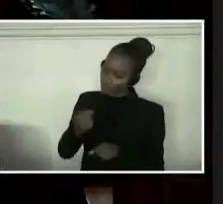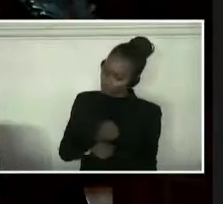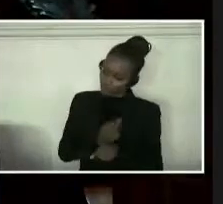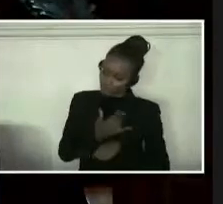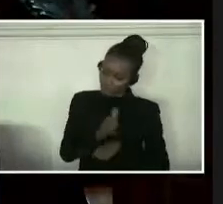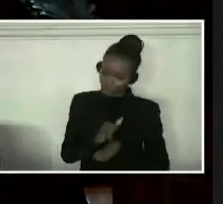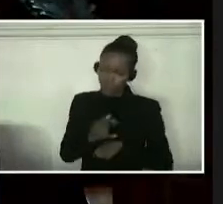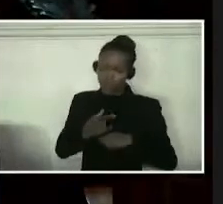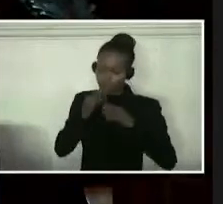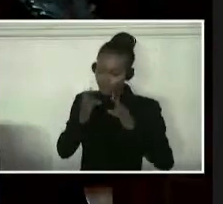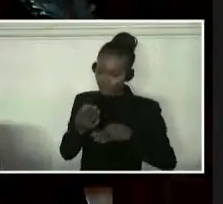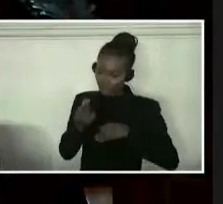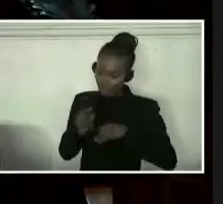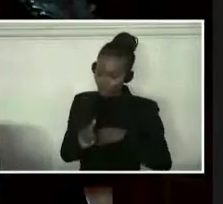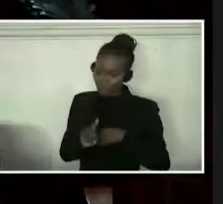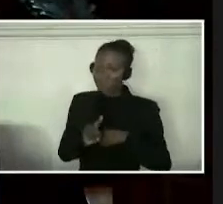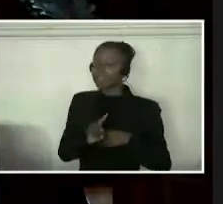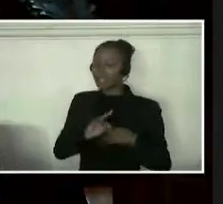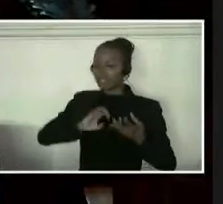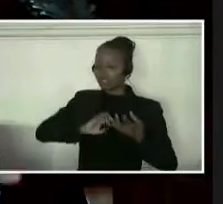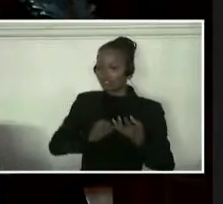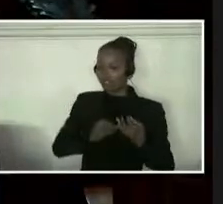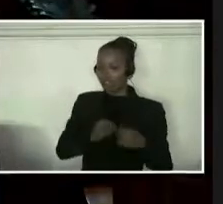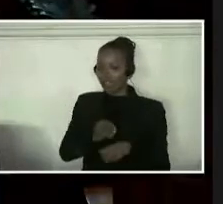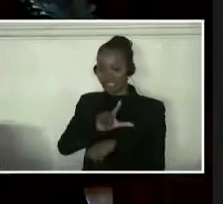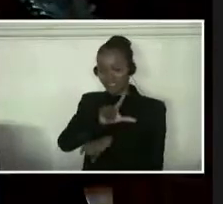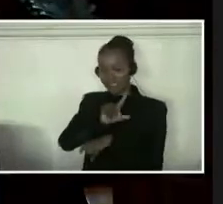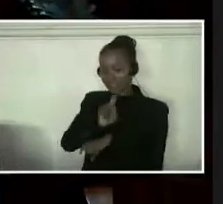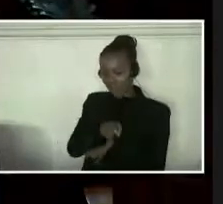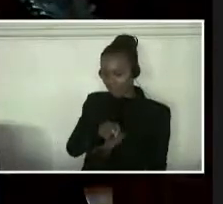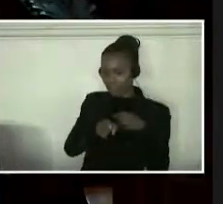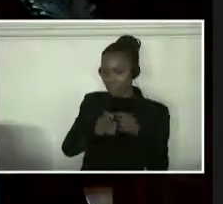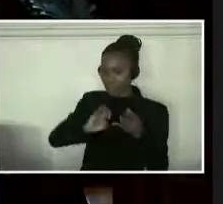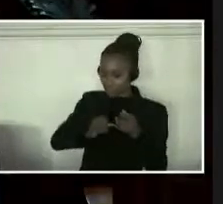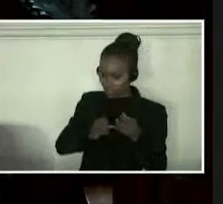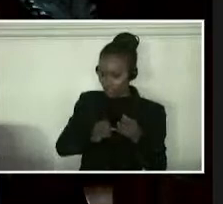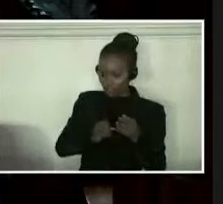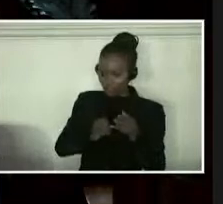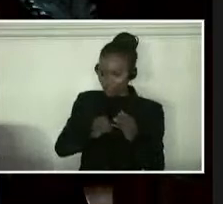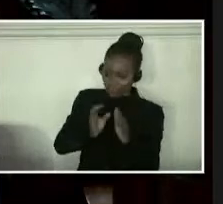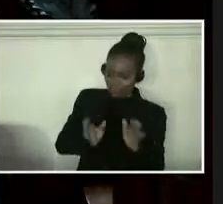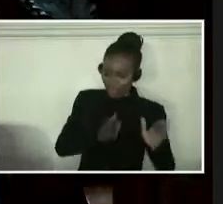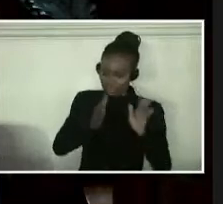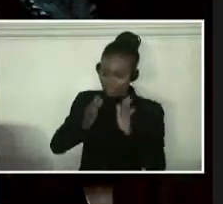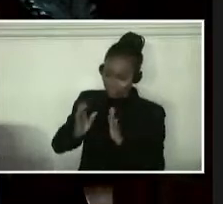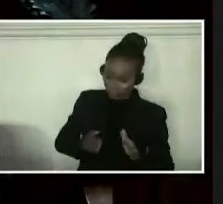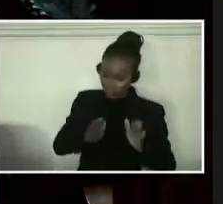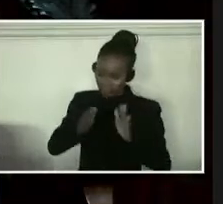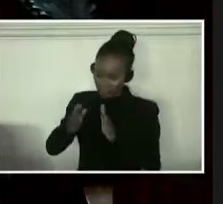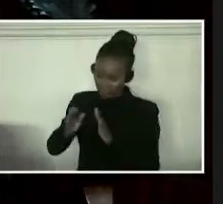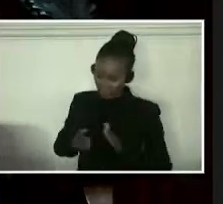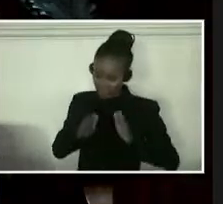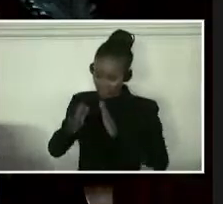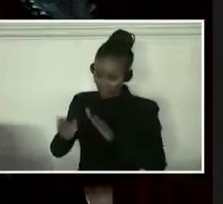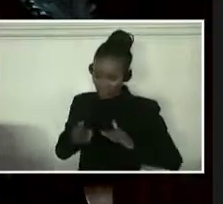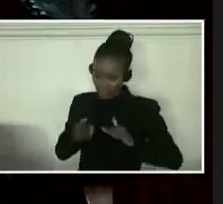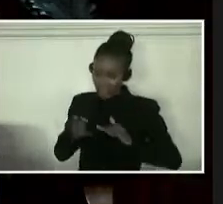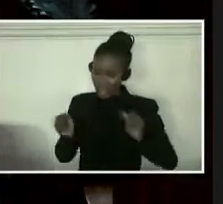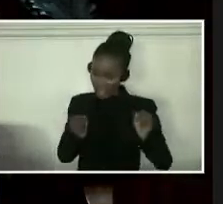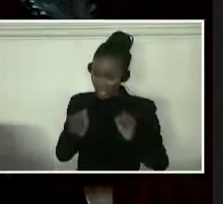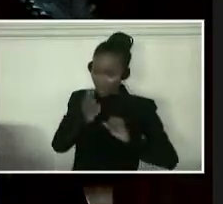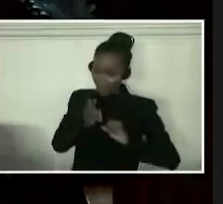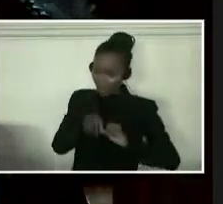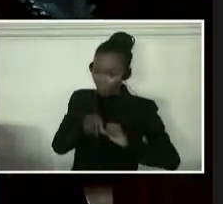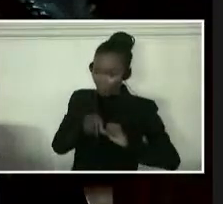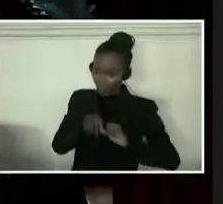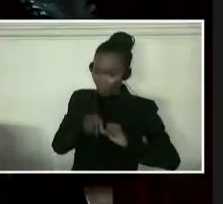decided that in absorbing the seven thousand we must absorb them in phases because we will not be able to afford them all at once chat